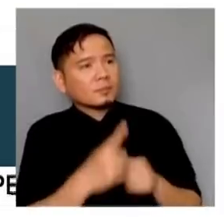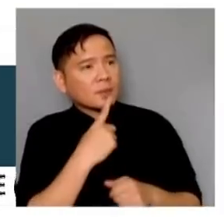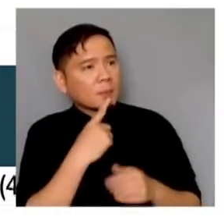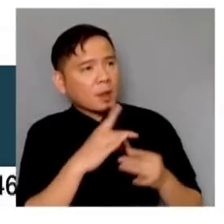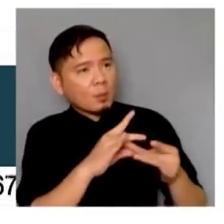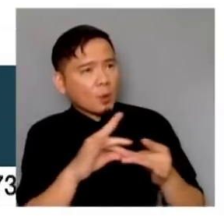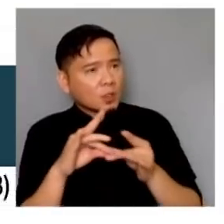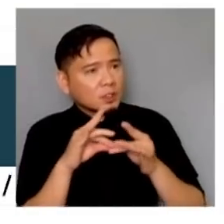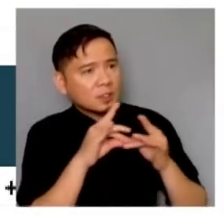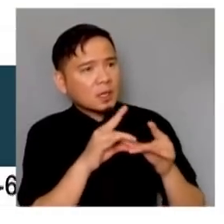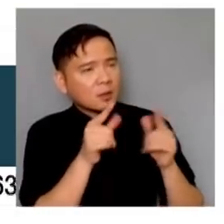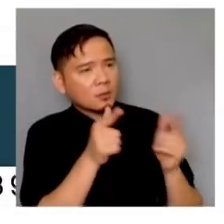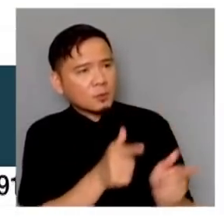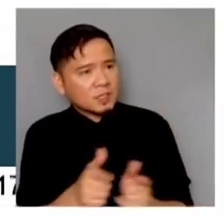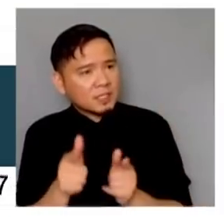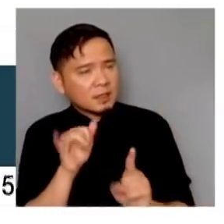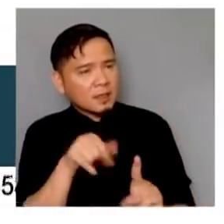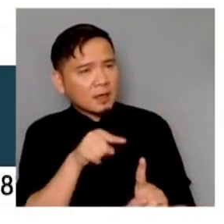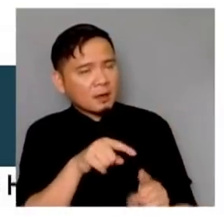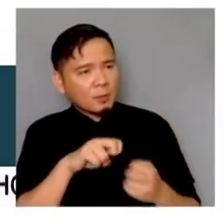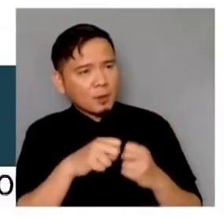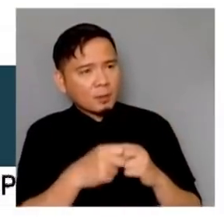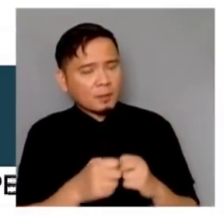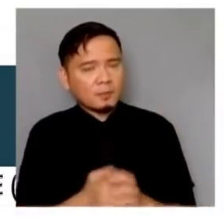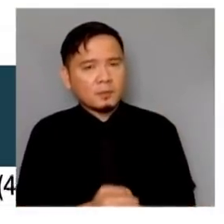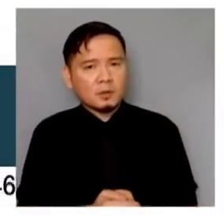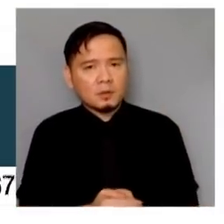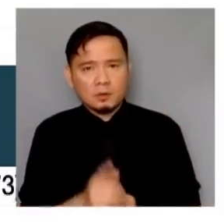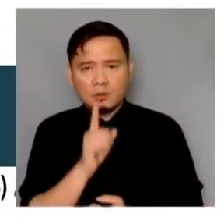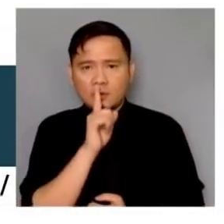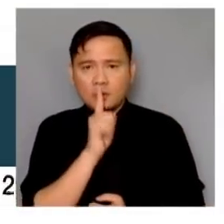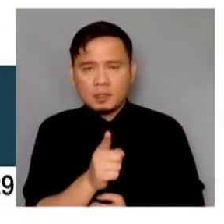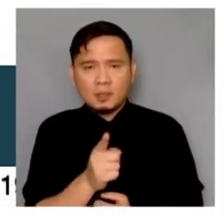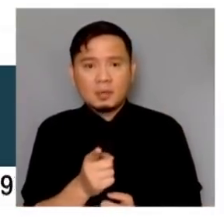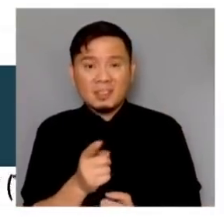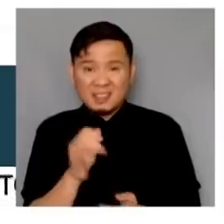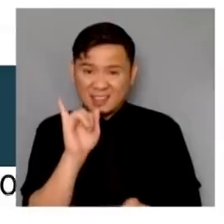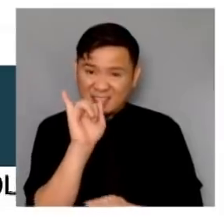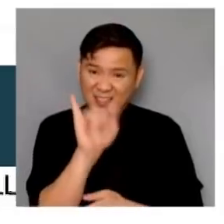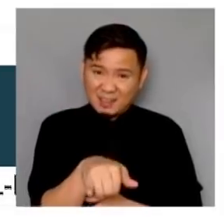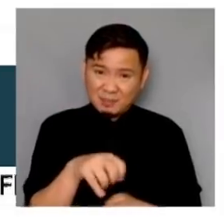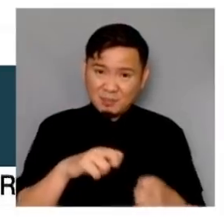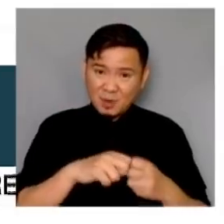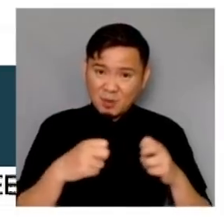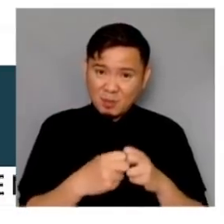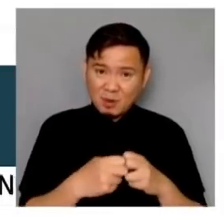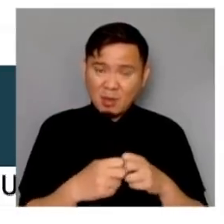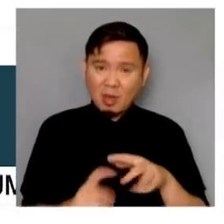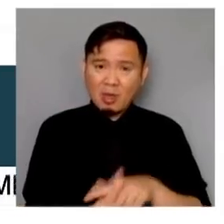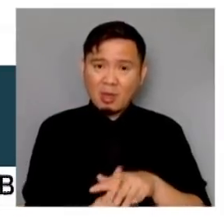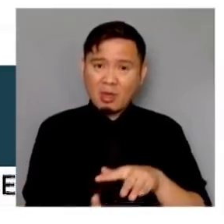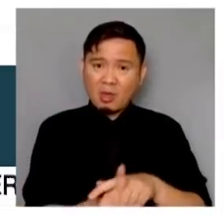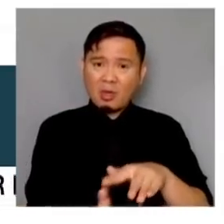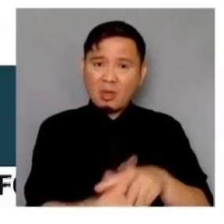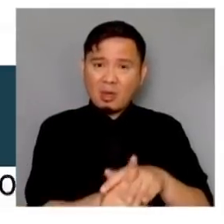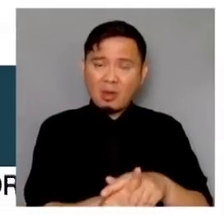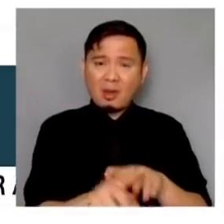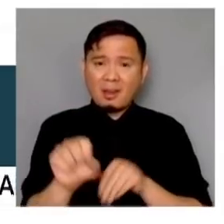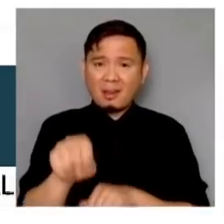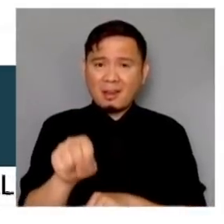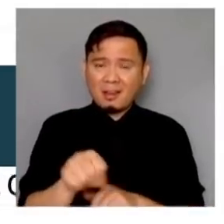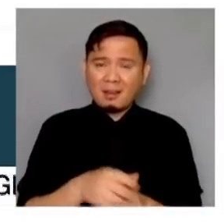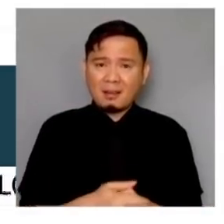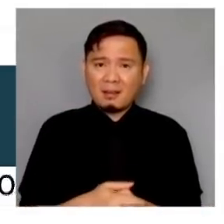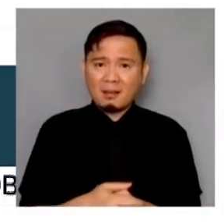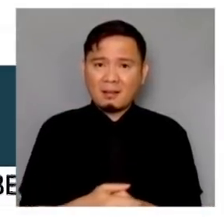logistics. While that amounts to some of the problems that you encountered, that sort of was the